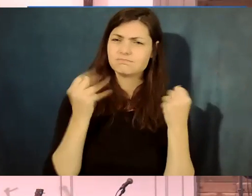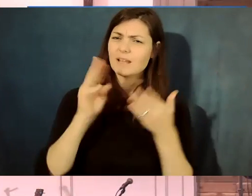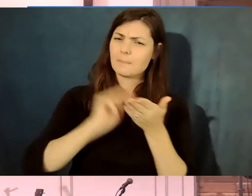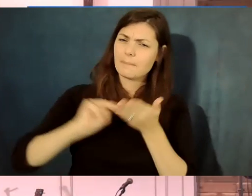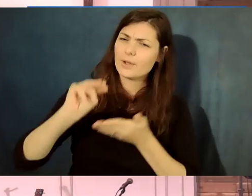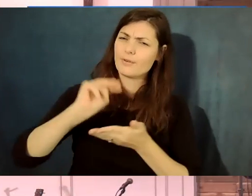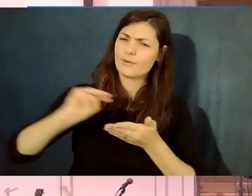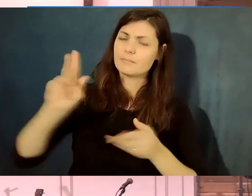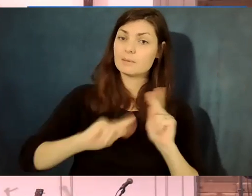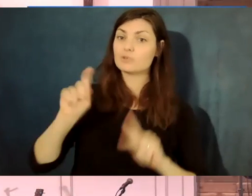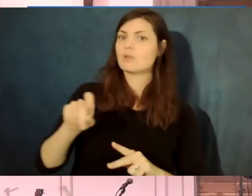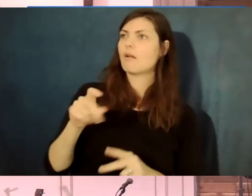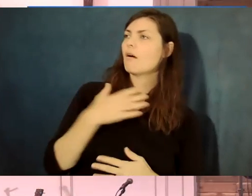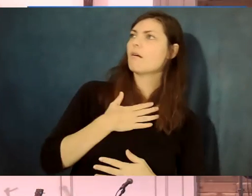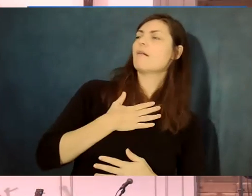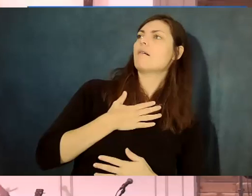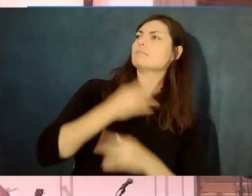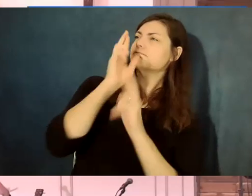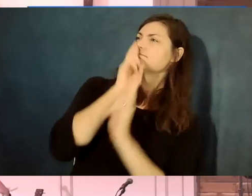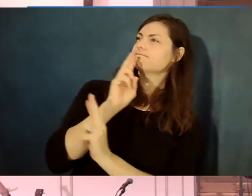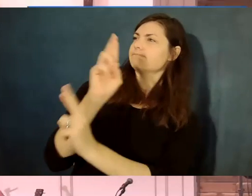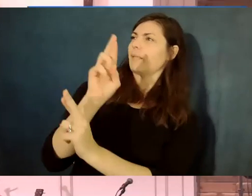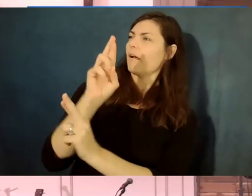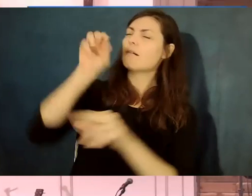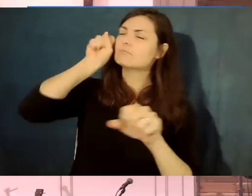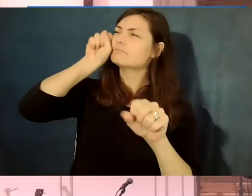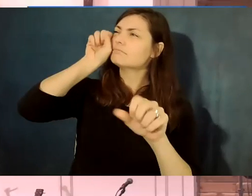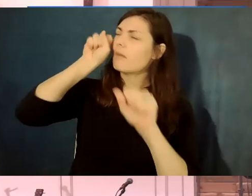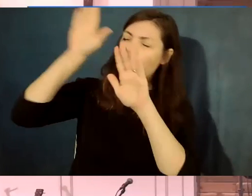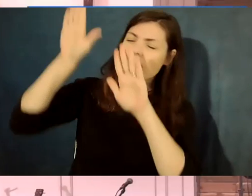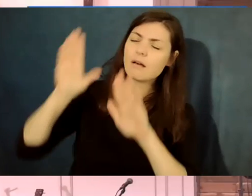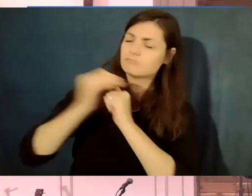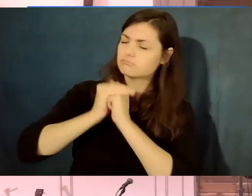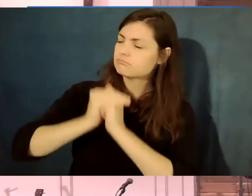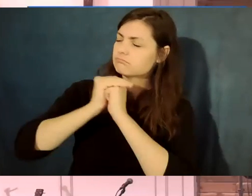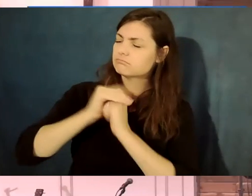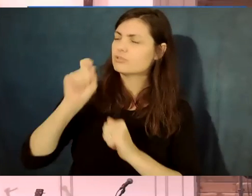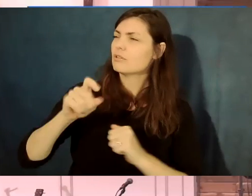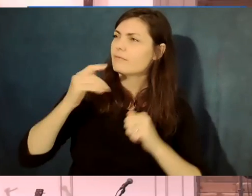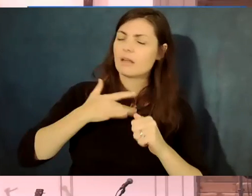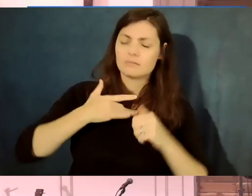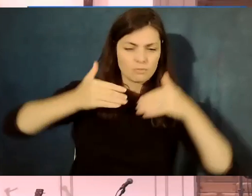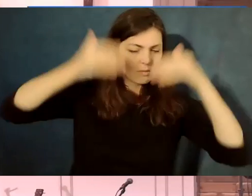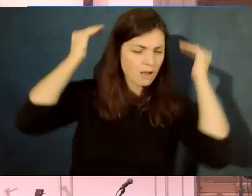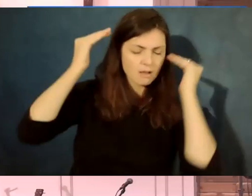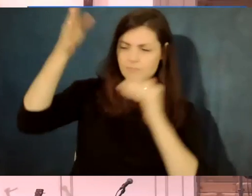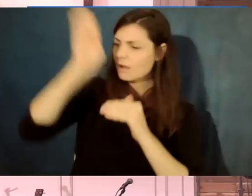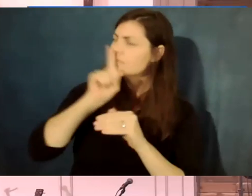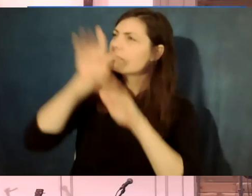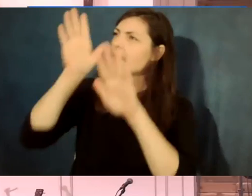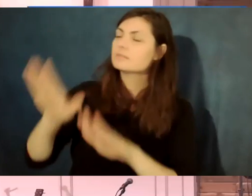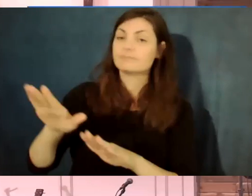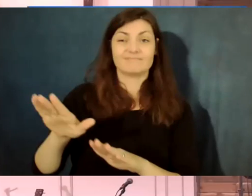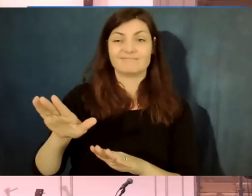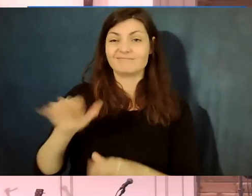point. They should have had an awe and a fear of God that would overwhelm them, that would cause them never to turn away. But we know